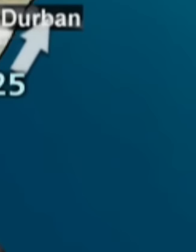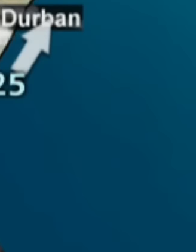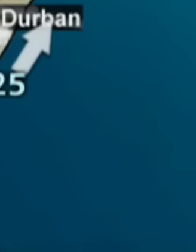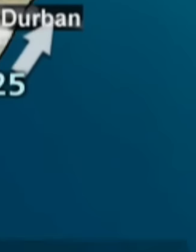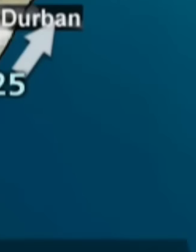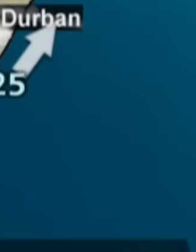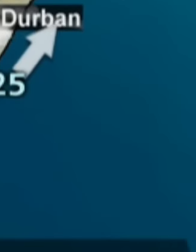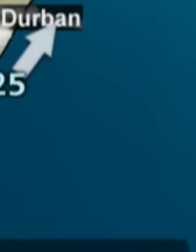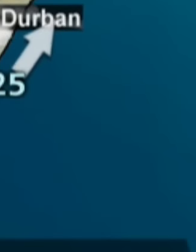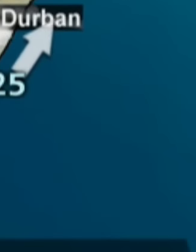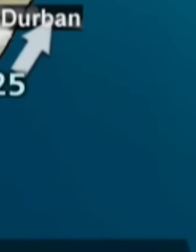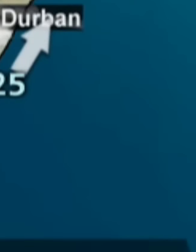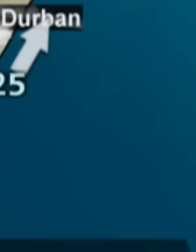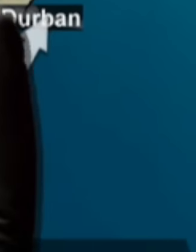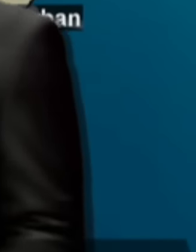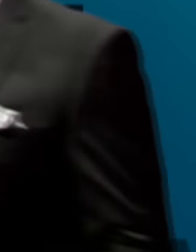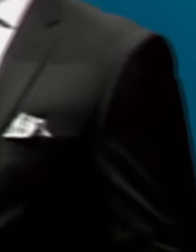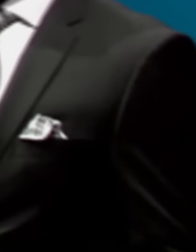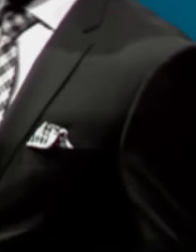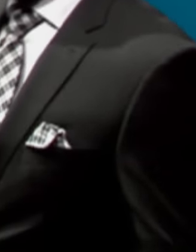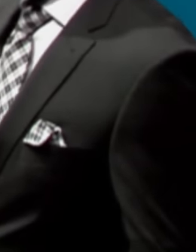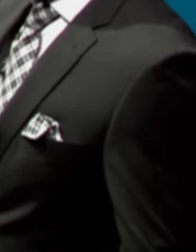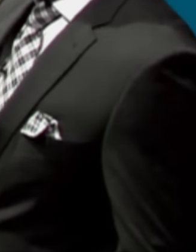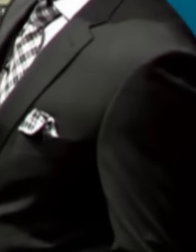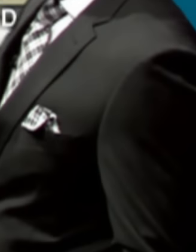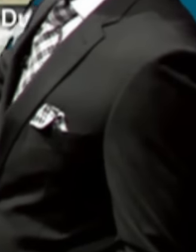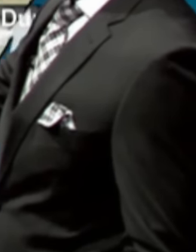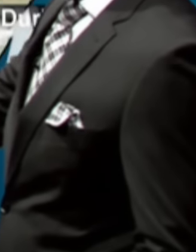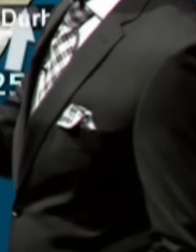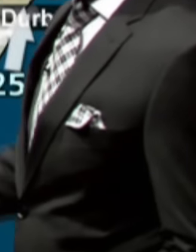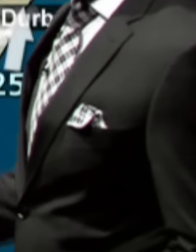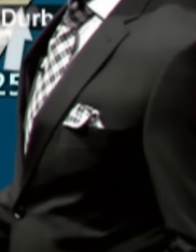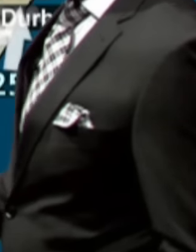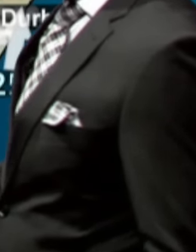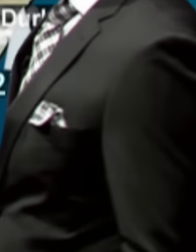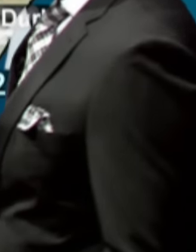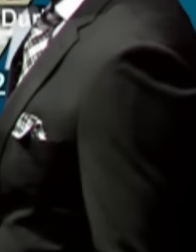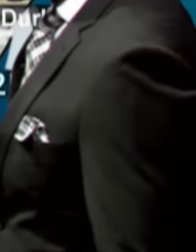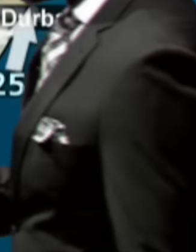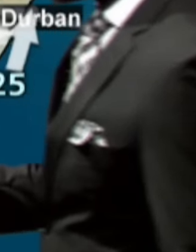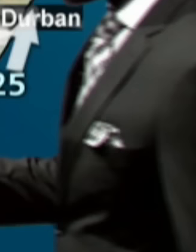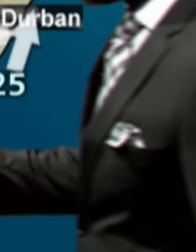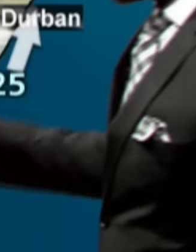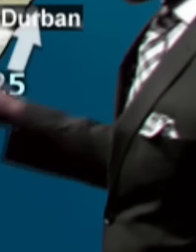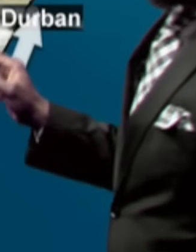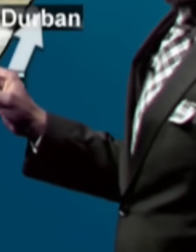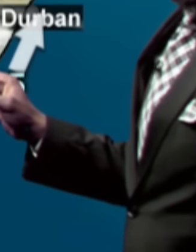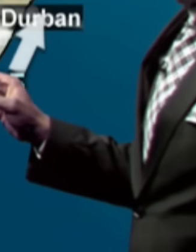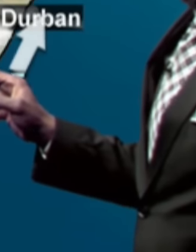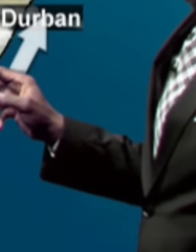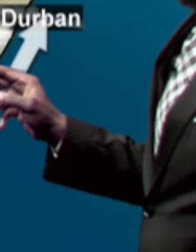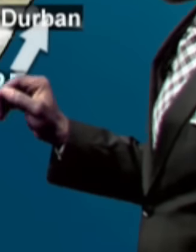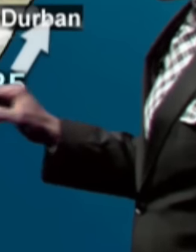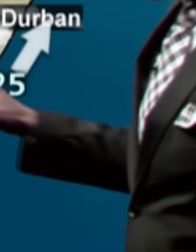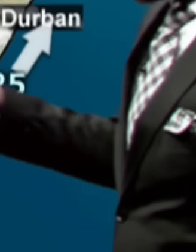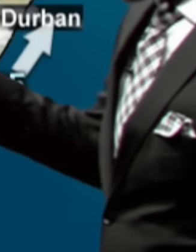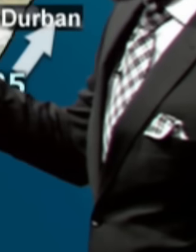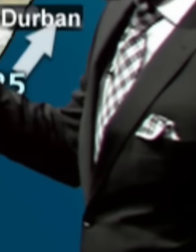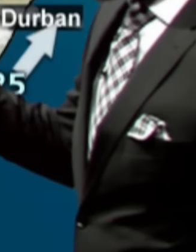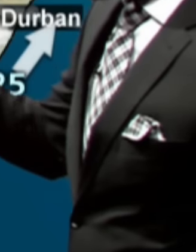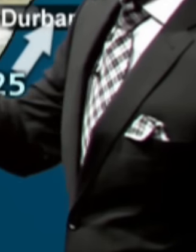Jamme ke le boaba bui madume ho tsa Blipi la fela psema jeno ho sana pletse pele tsembo hlabana hantla fela le hore ha o shebile hona ka hore ka be ga o tla jwala ka ro thekong